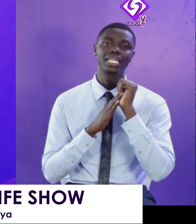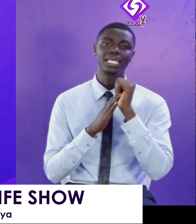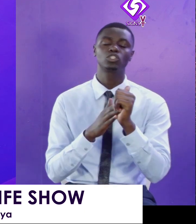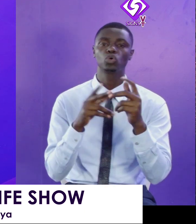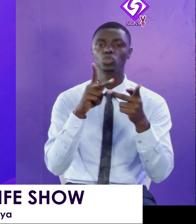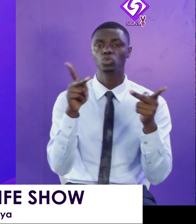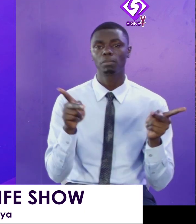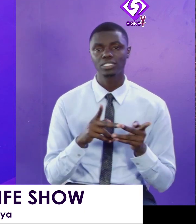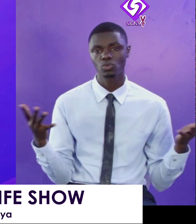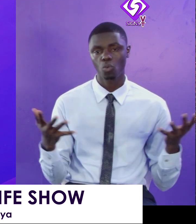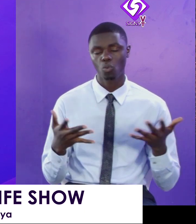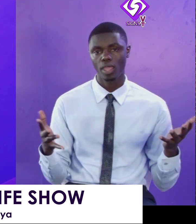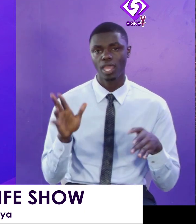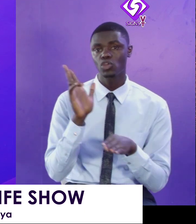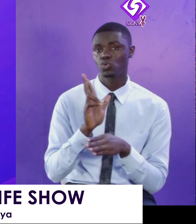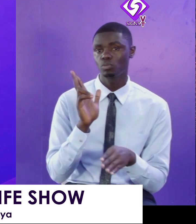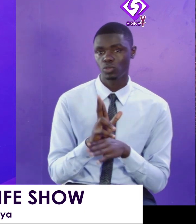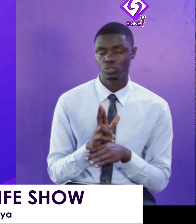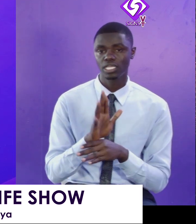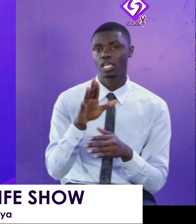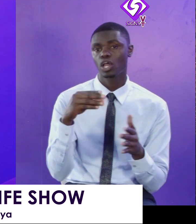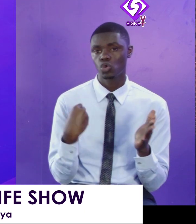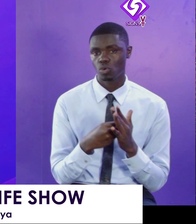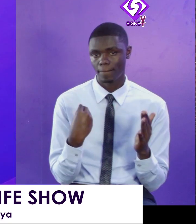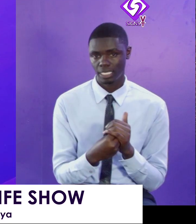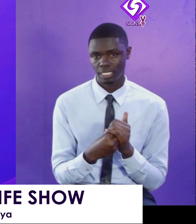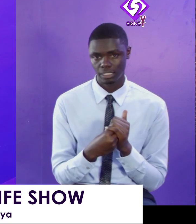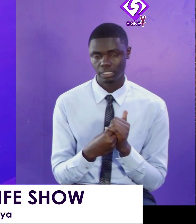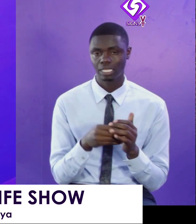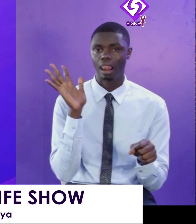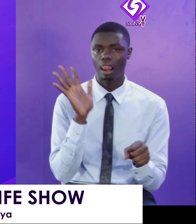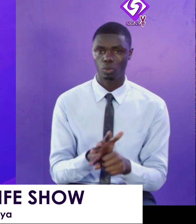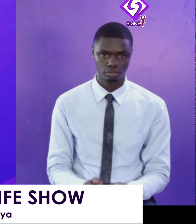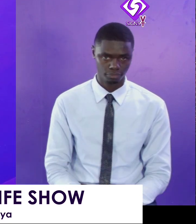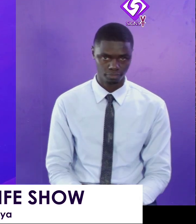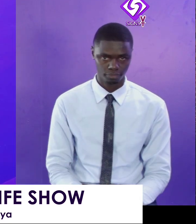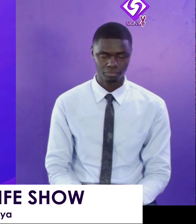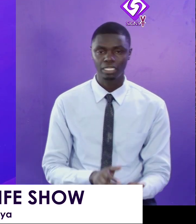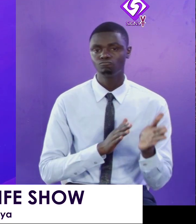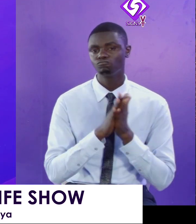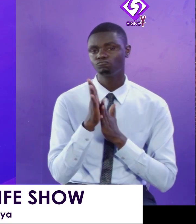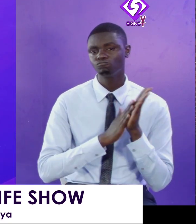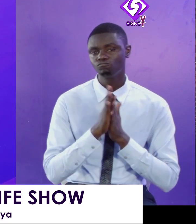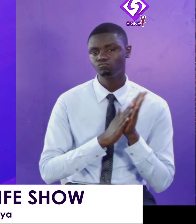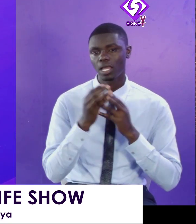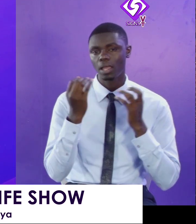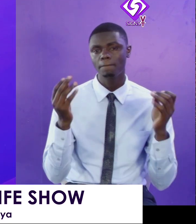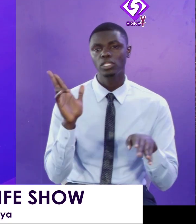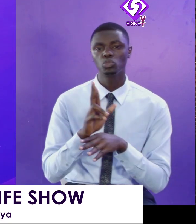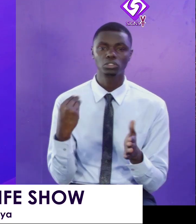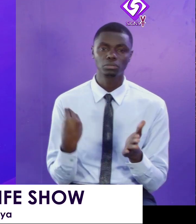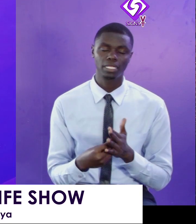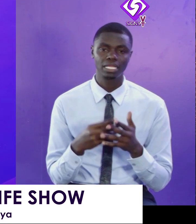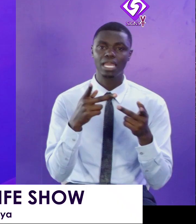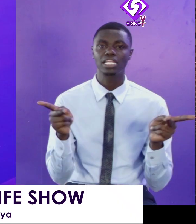where you're using your monies a lot. It's interesting. Many of us use monies in